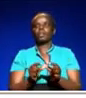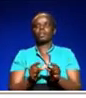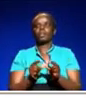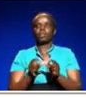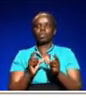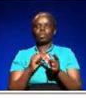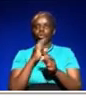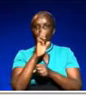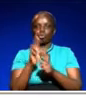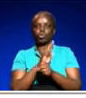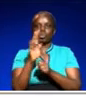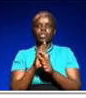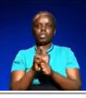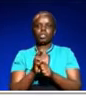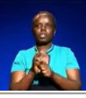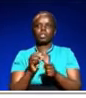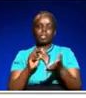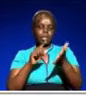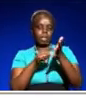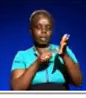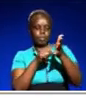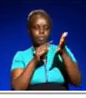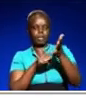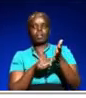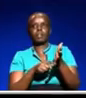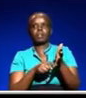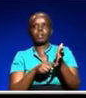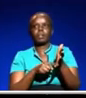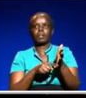mean, also known as the working mean.